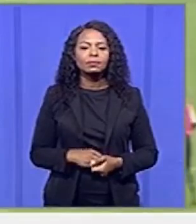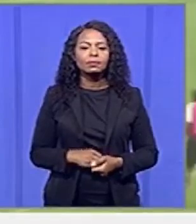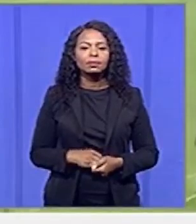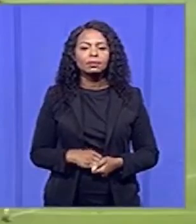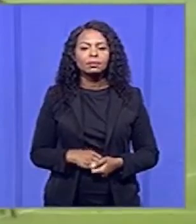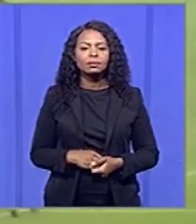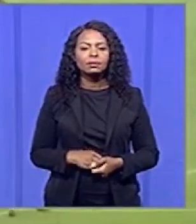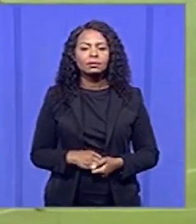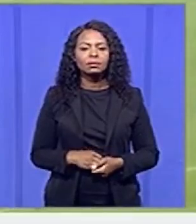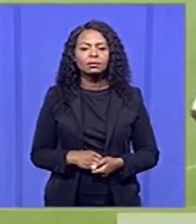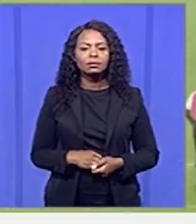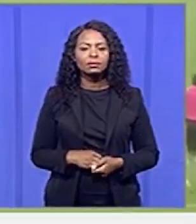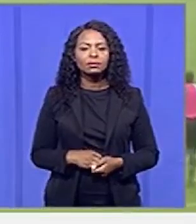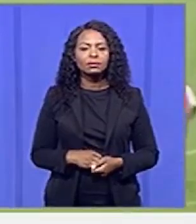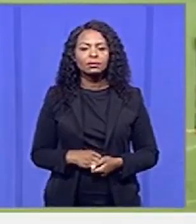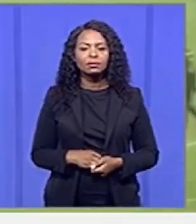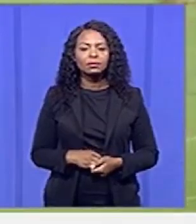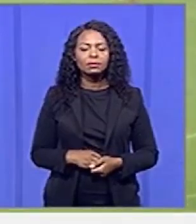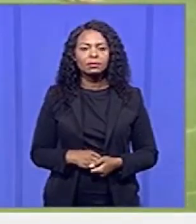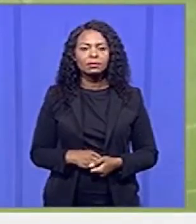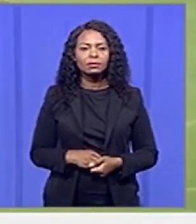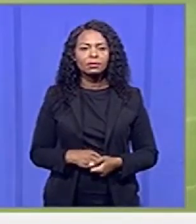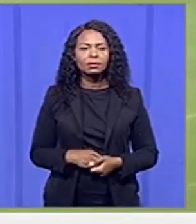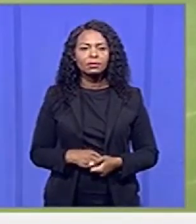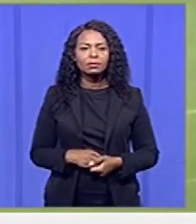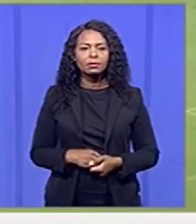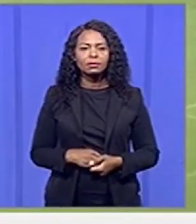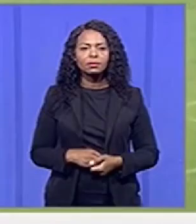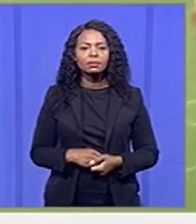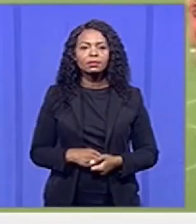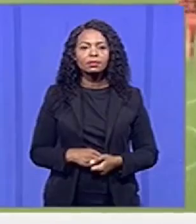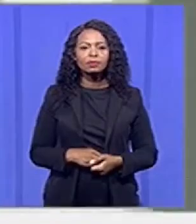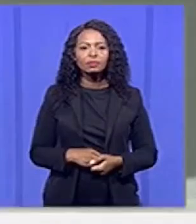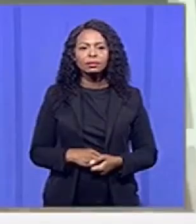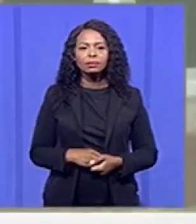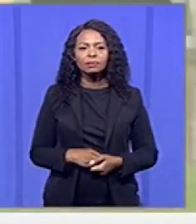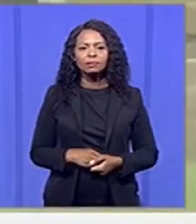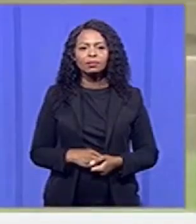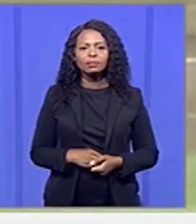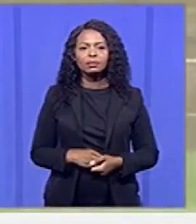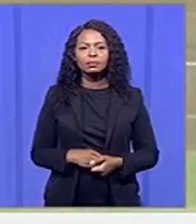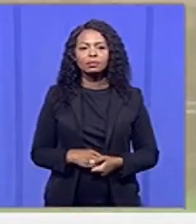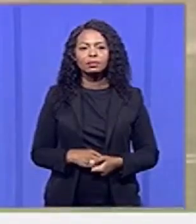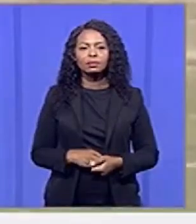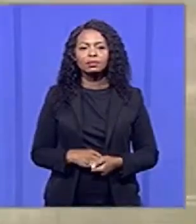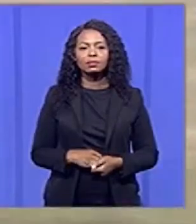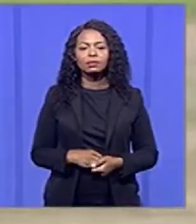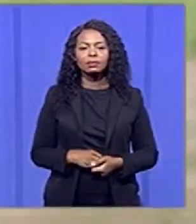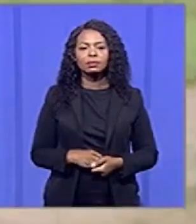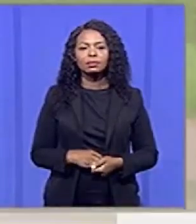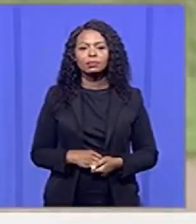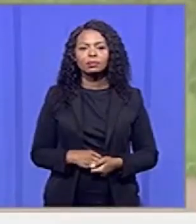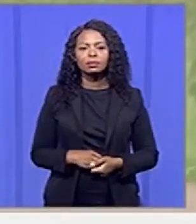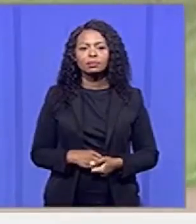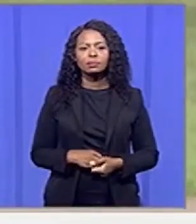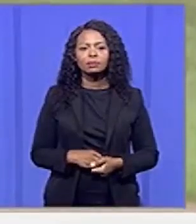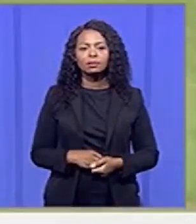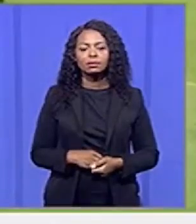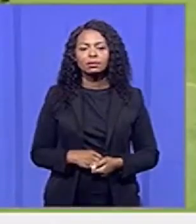decent take. Oh, it's Bradley Grobler who rises highest, closing in on that century